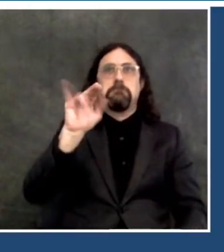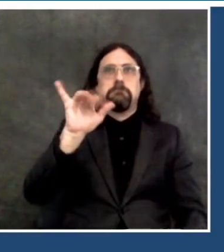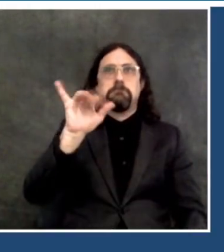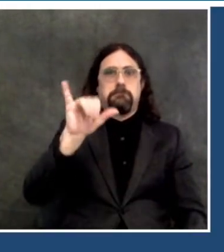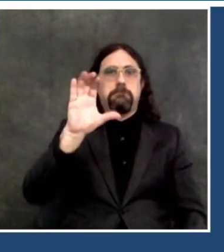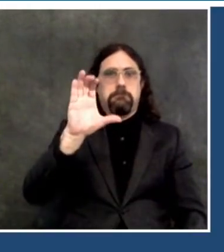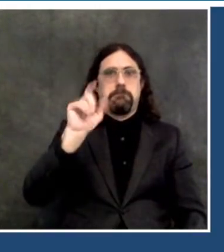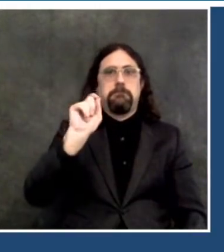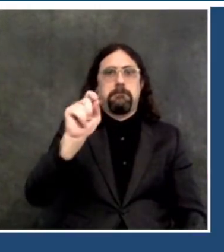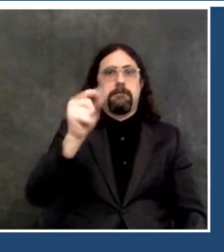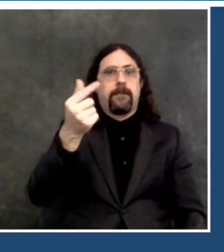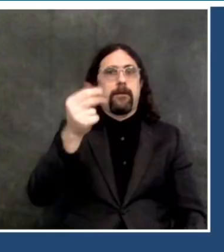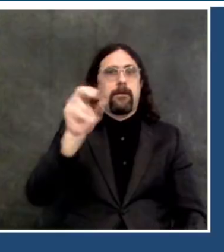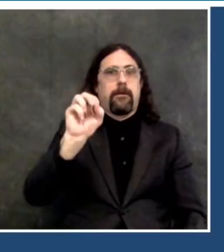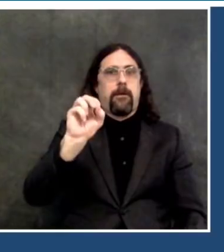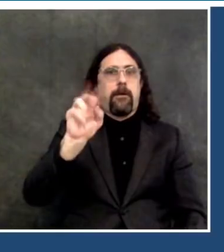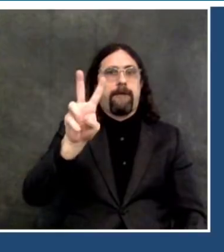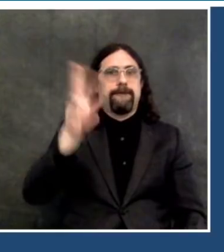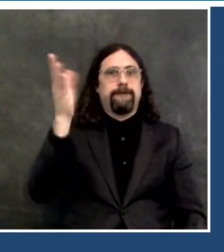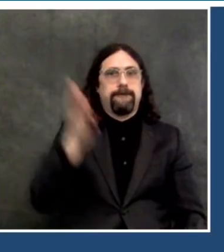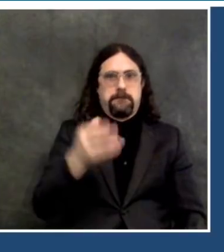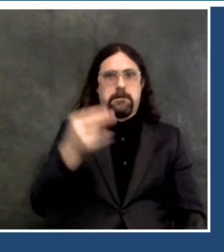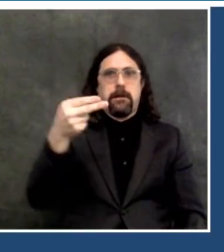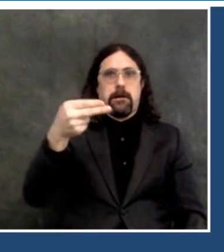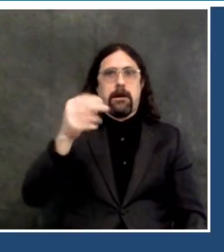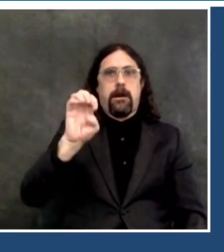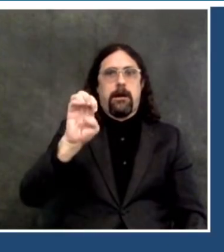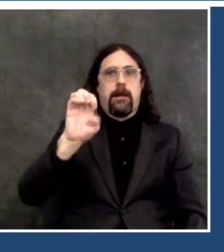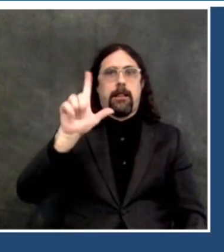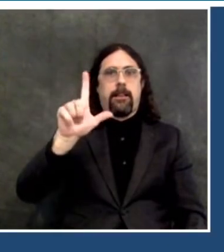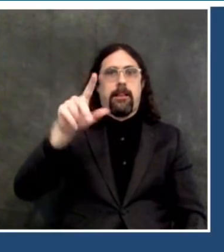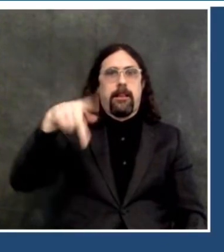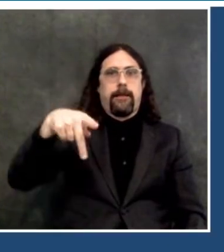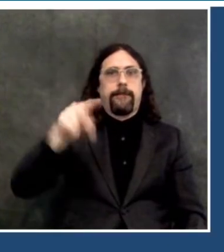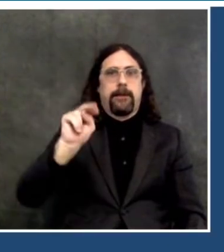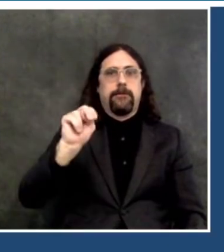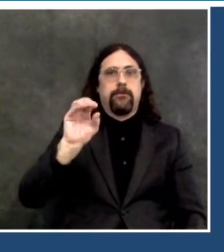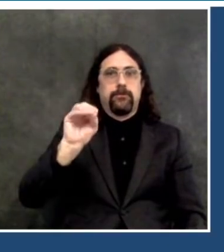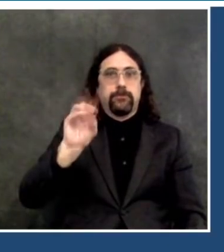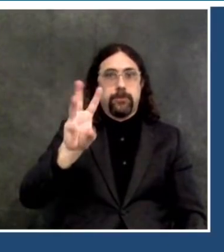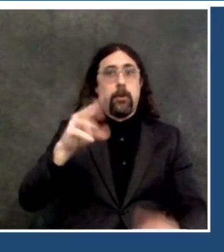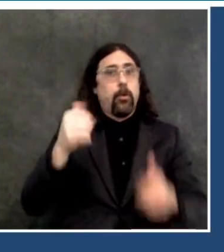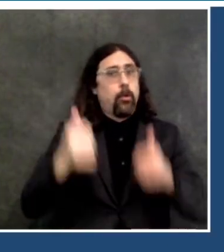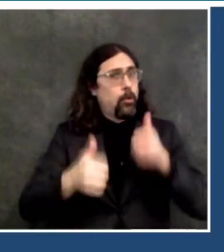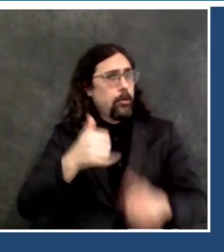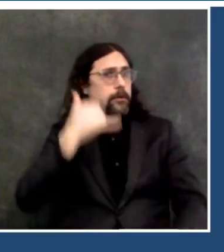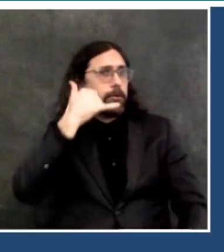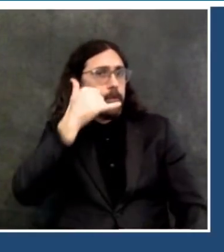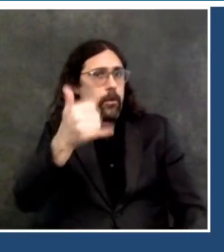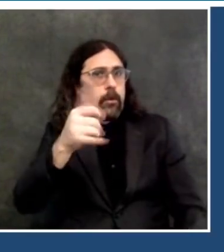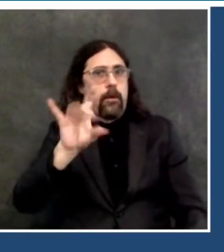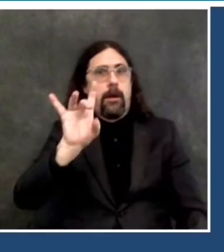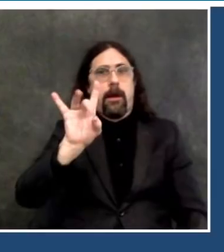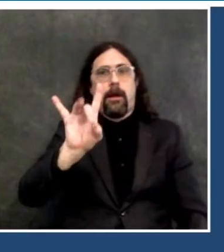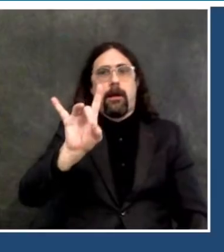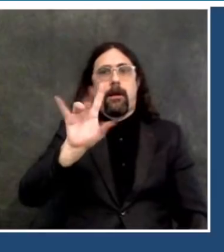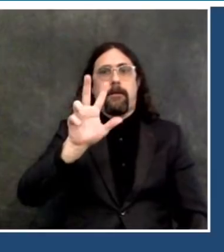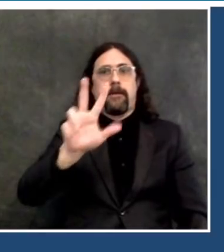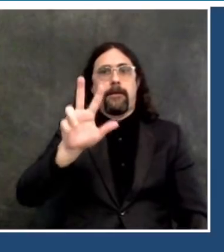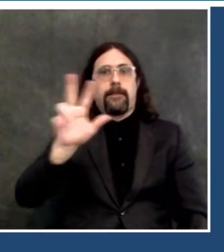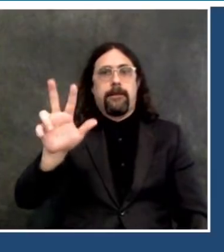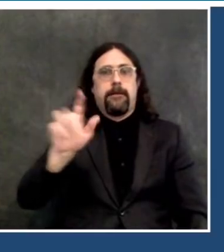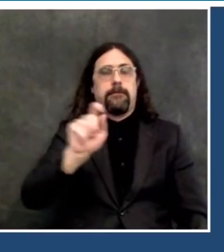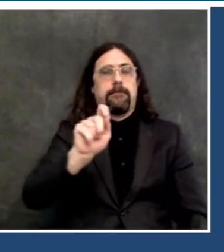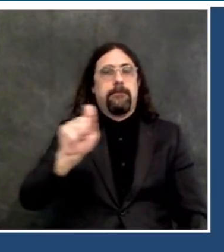833-NYC-0040. Folks all over the nation want to help. We're particularly, if there's anybody anywhere who has a ventilator that can get to us, that is